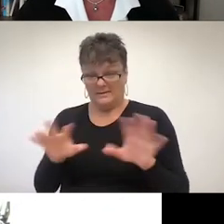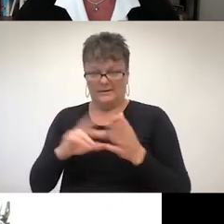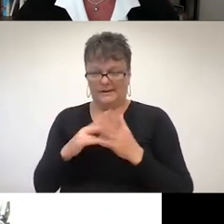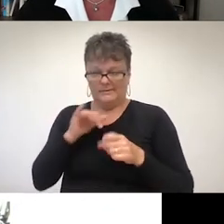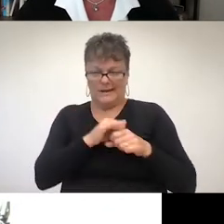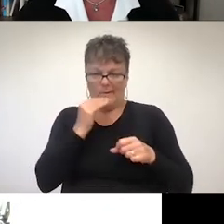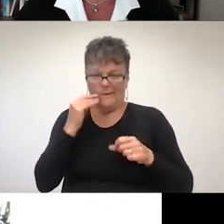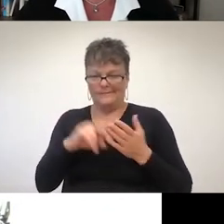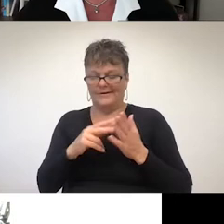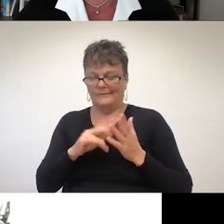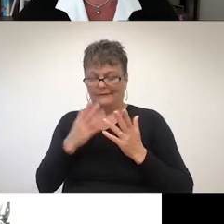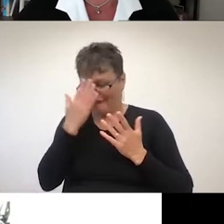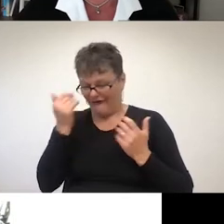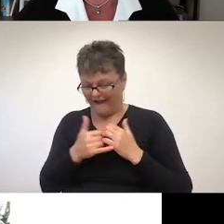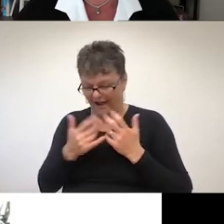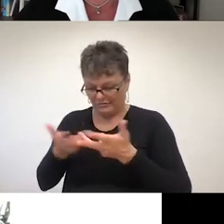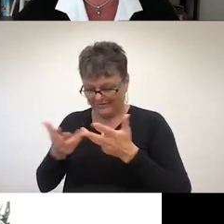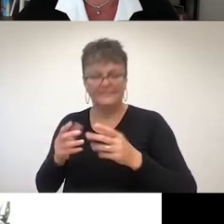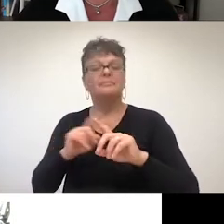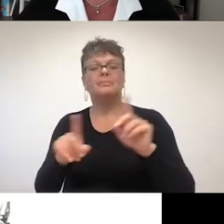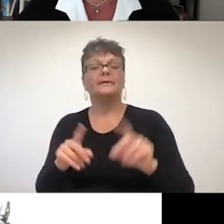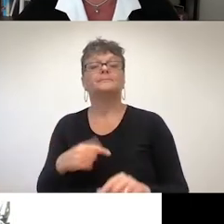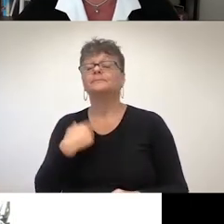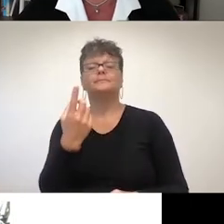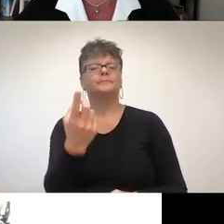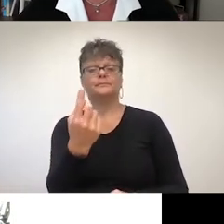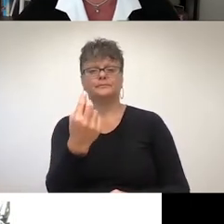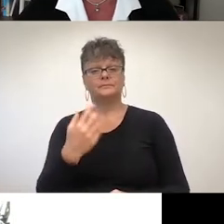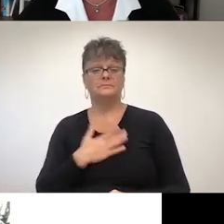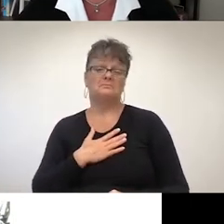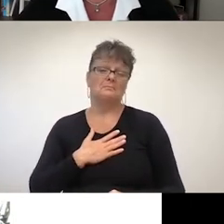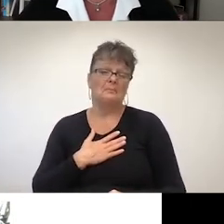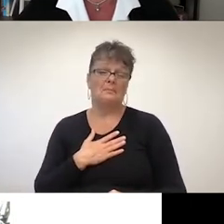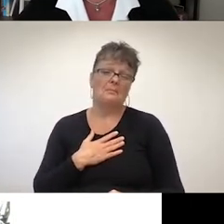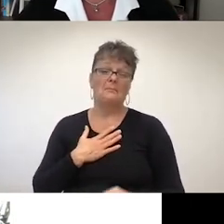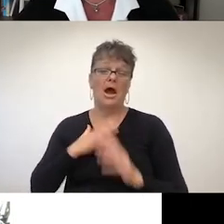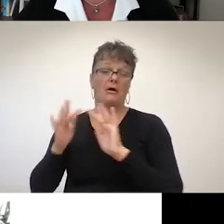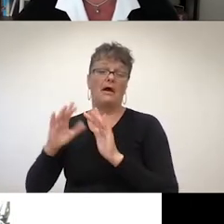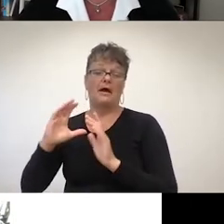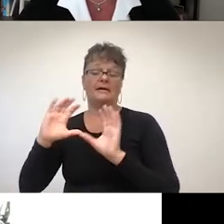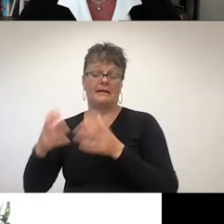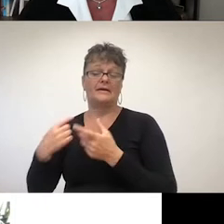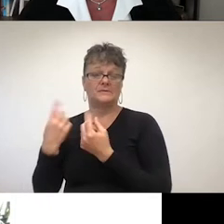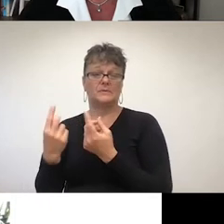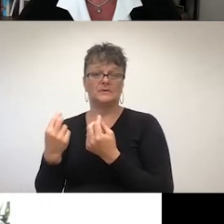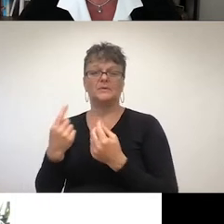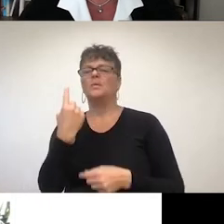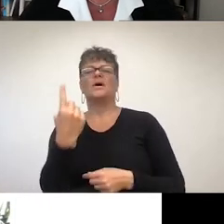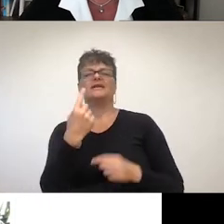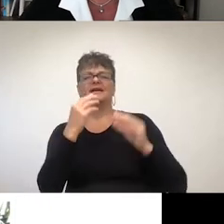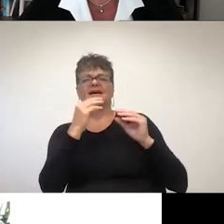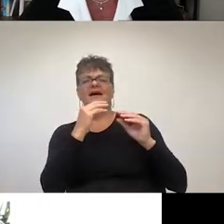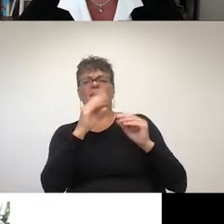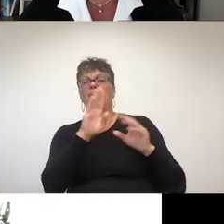year in my online class. I call it Share One Photo. I learned about this idea from a biology instructor in Wisconsin. And here's